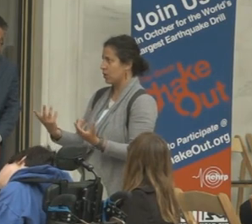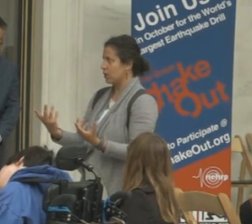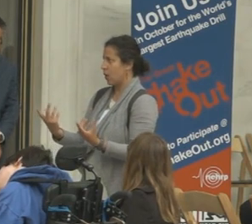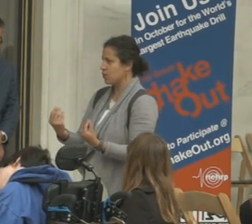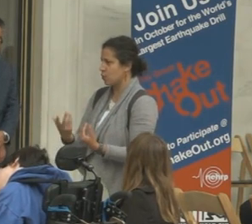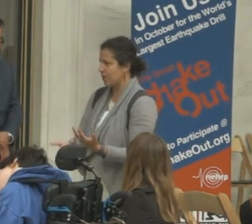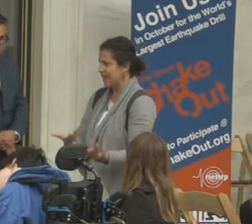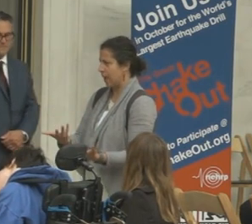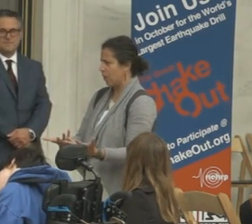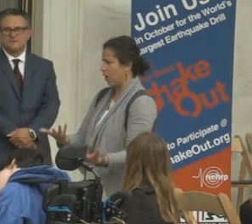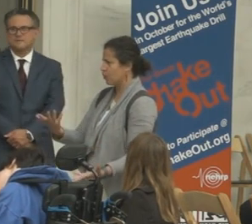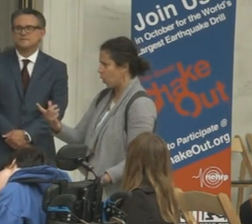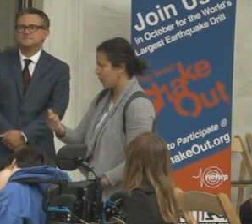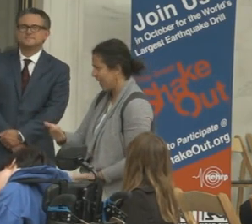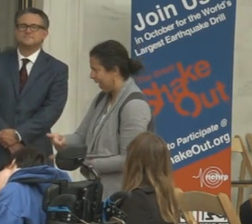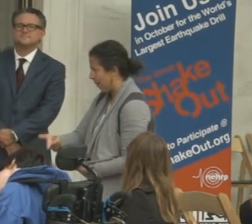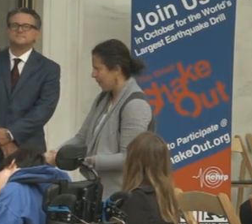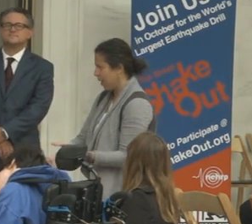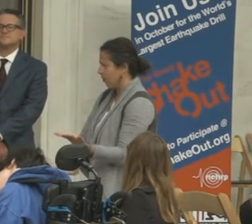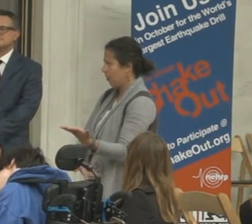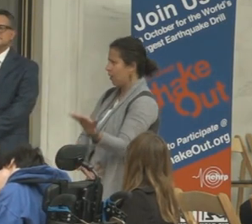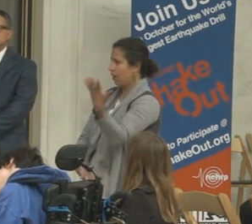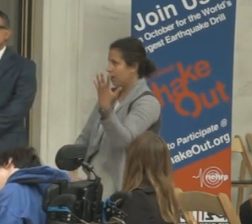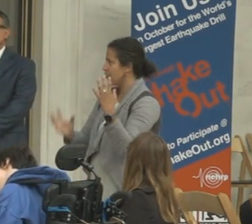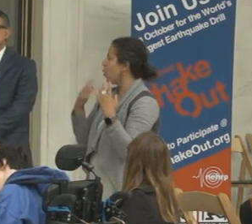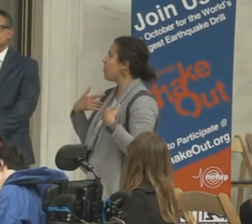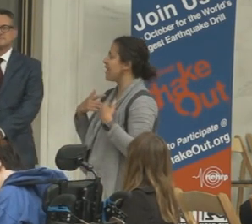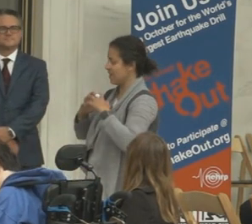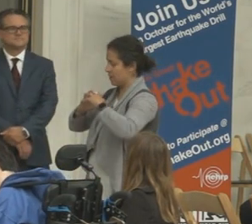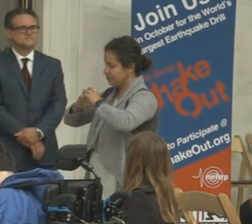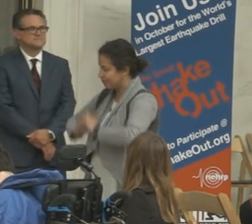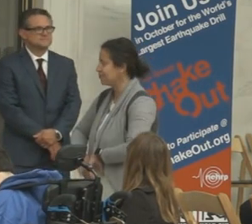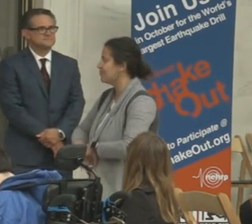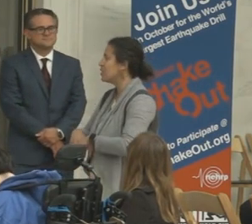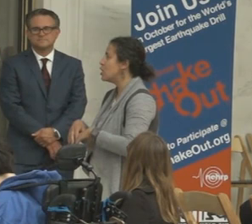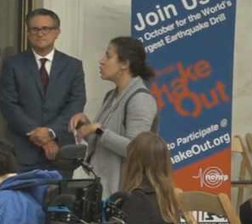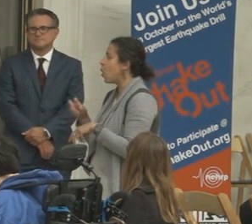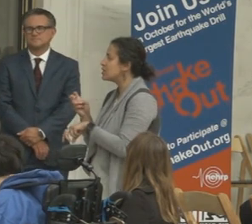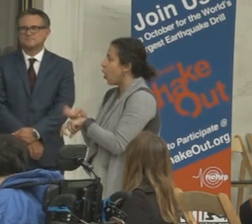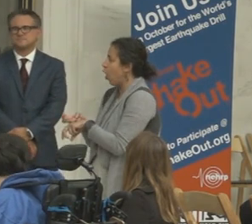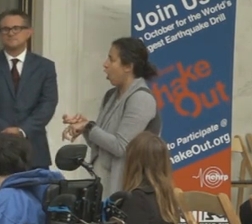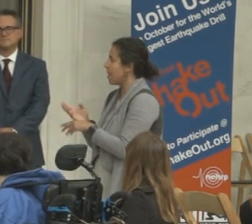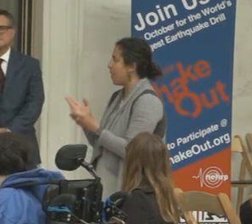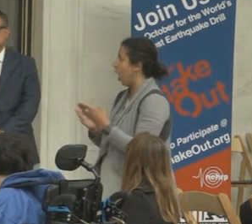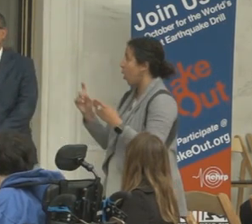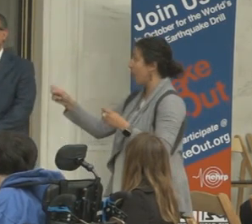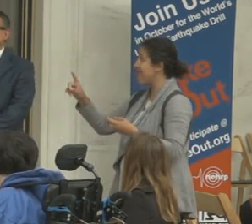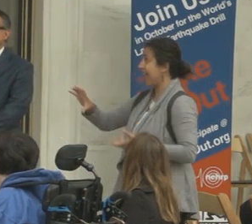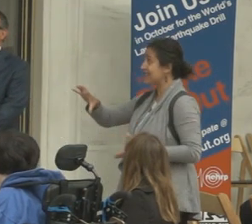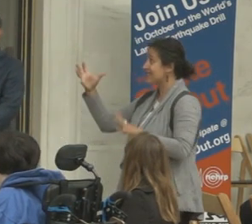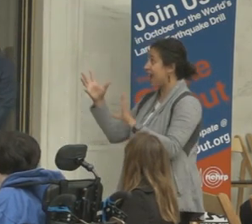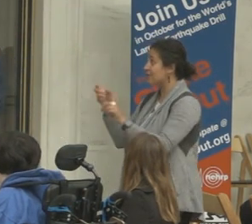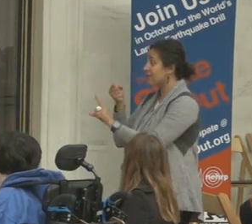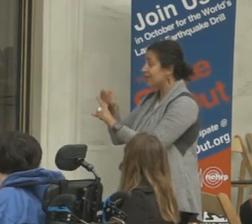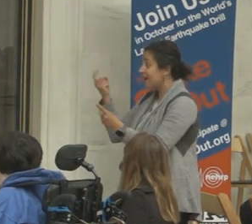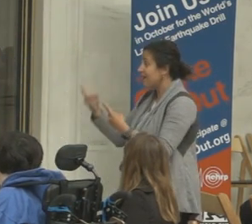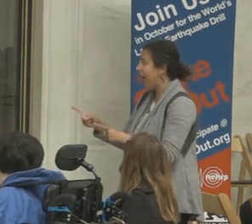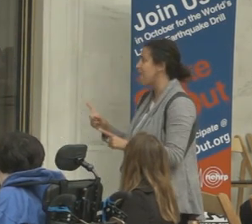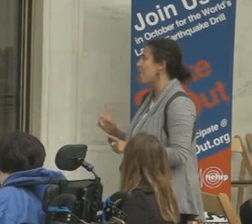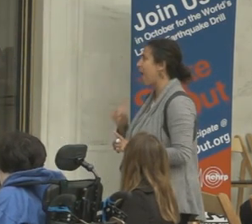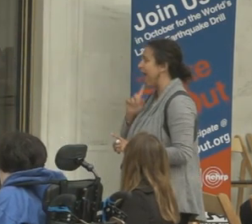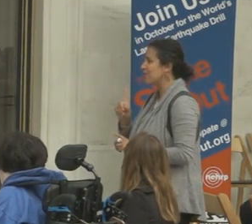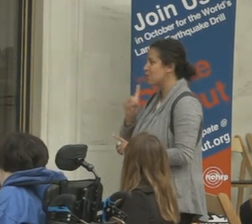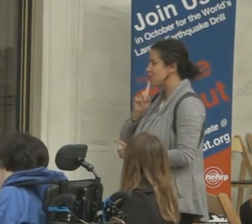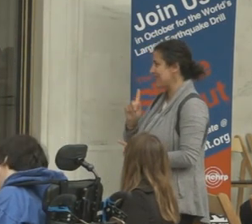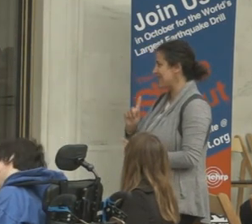of disabilities are very open and willing to work. But there's a real breakdown between the able